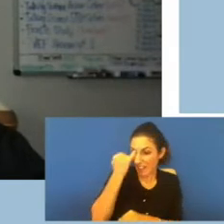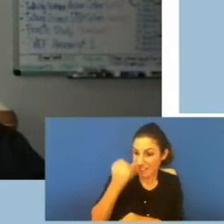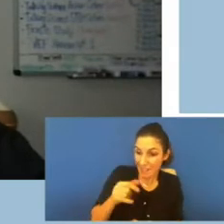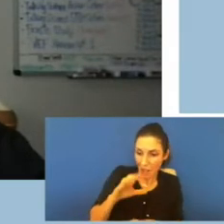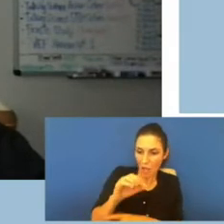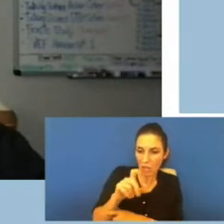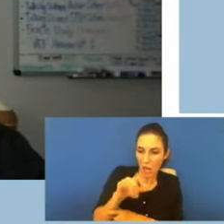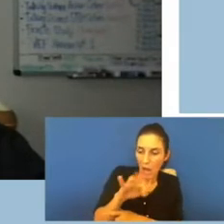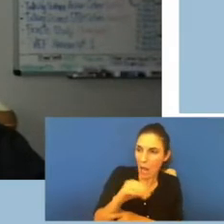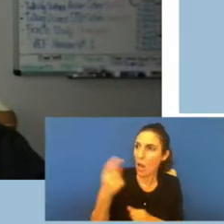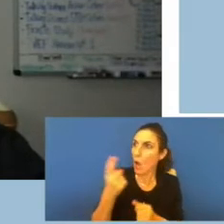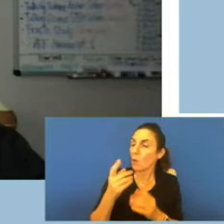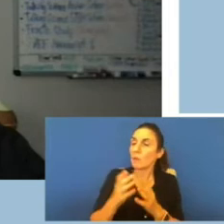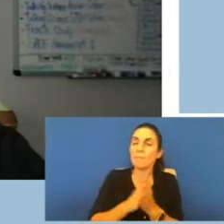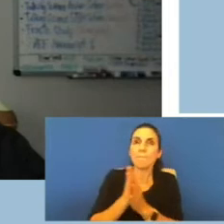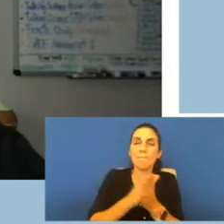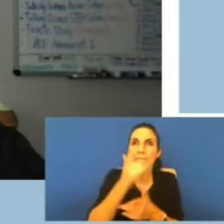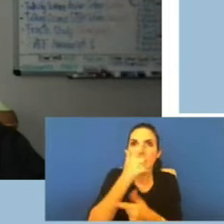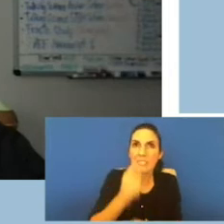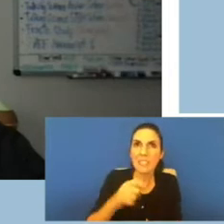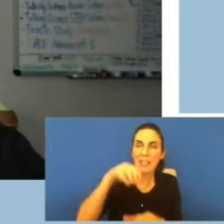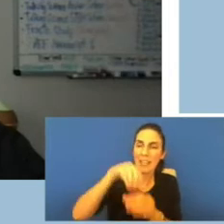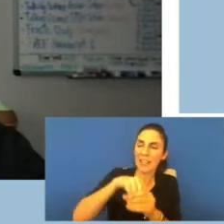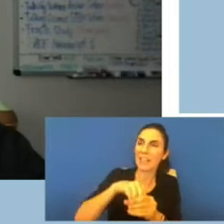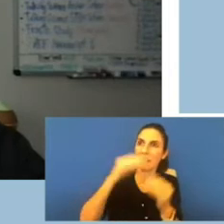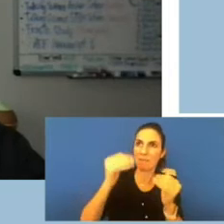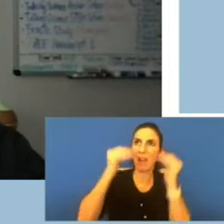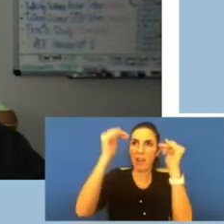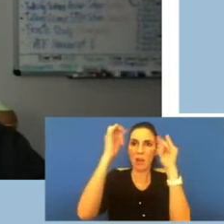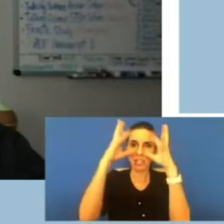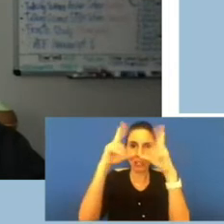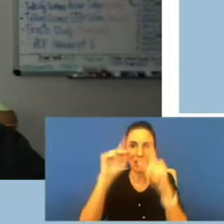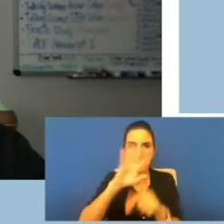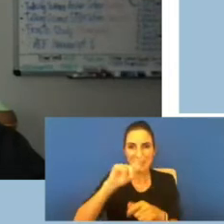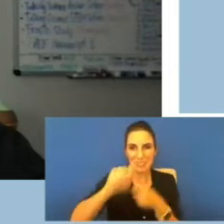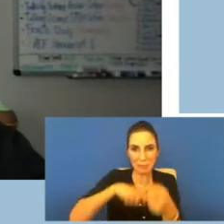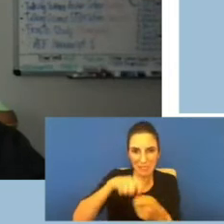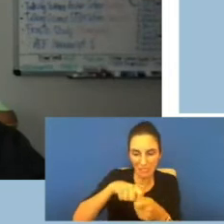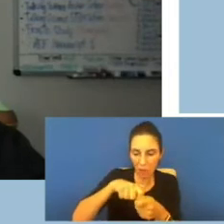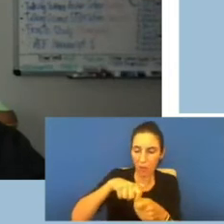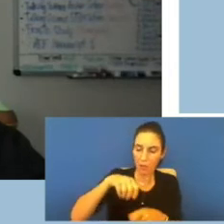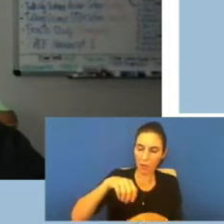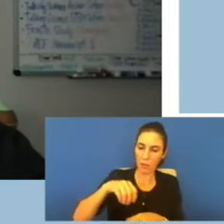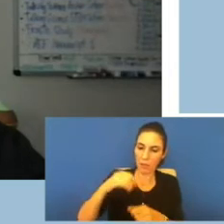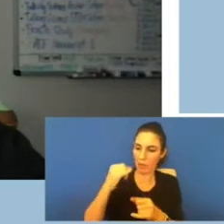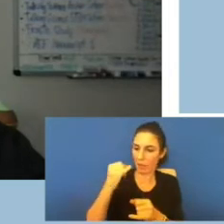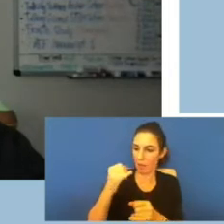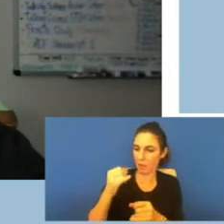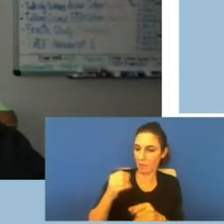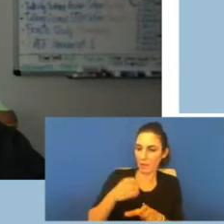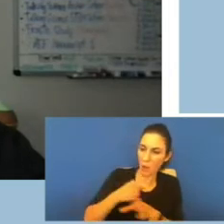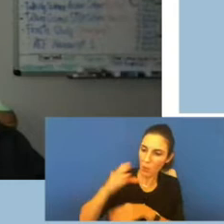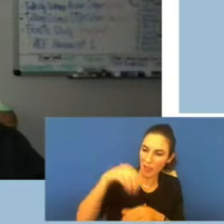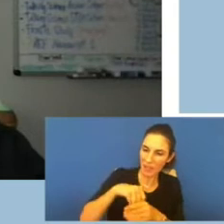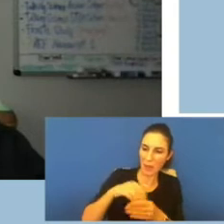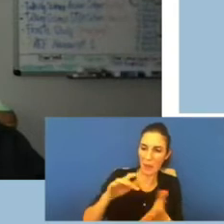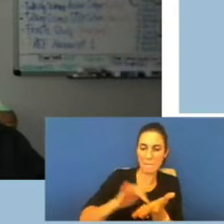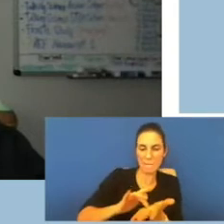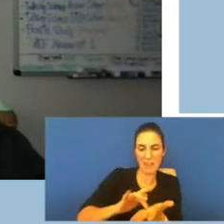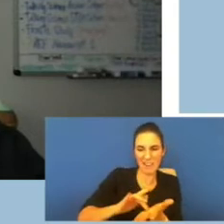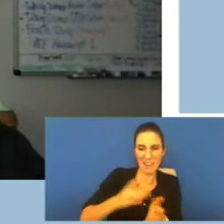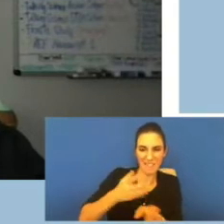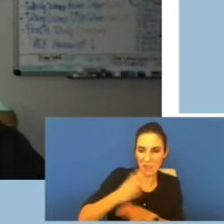higher education and specifically a career in a medical field. And this isn't true just for Carla,